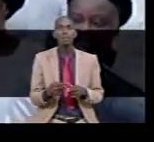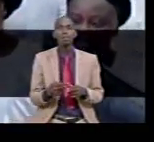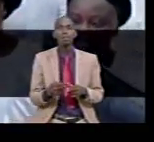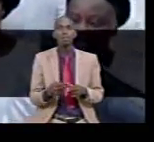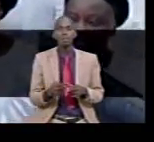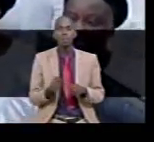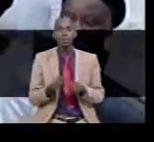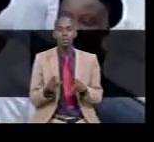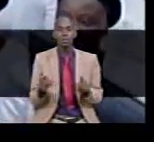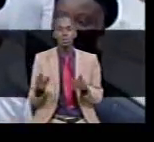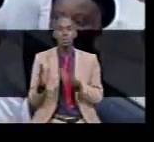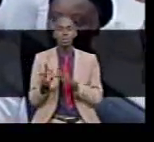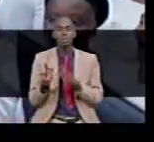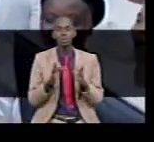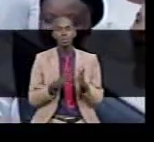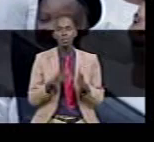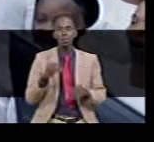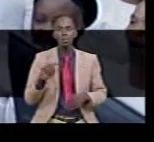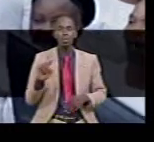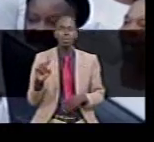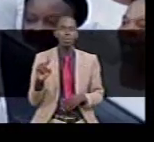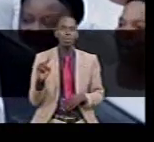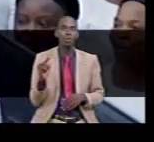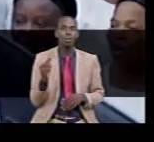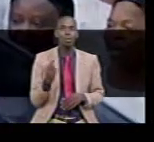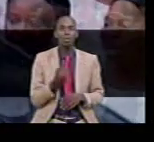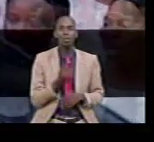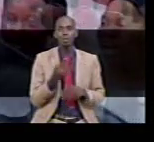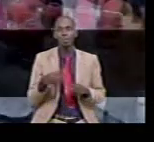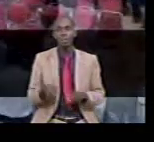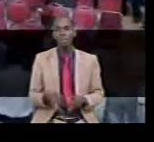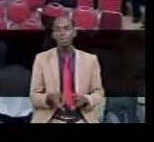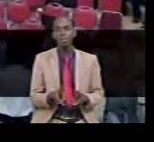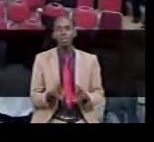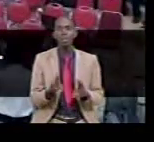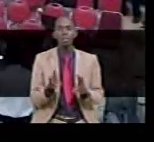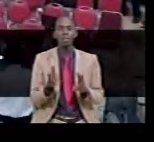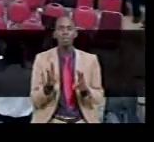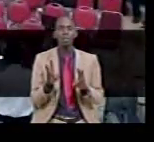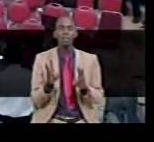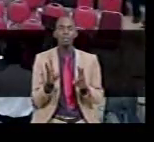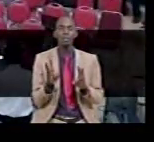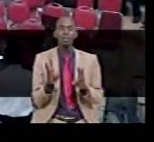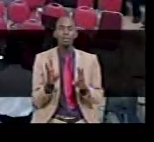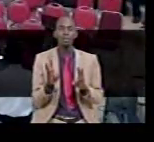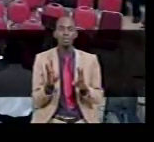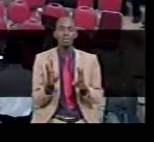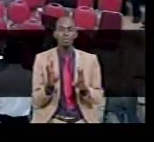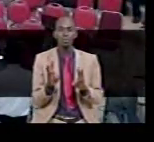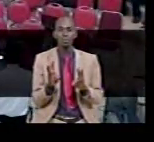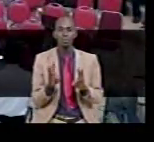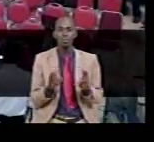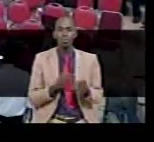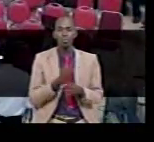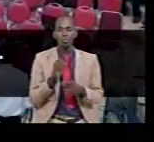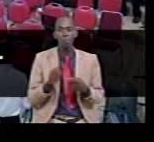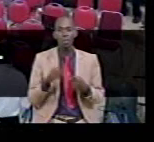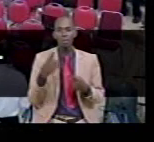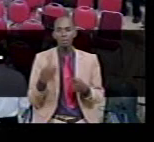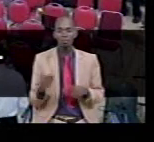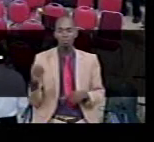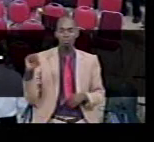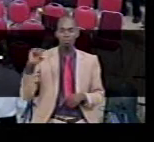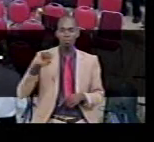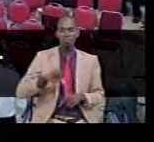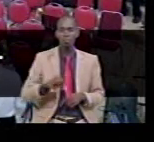but Jesus, the only way. When the condemnation